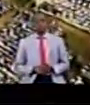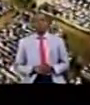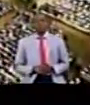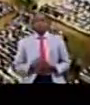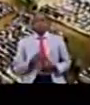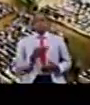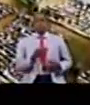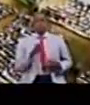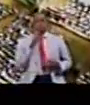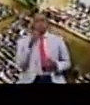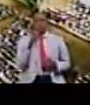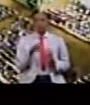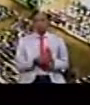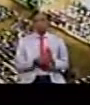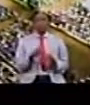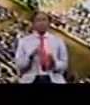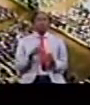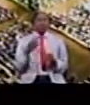Amen.